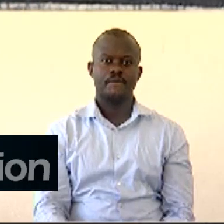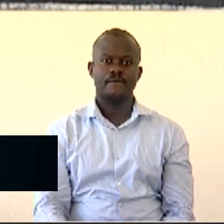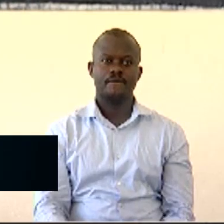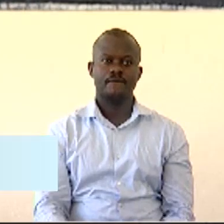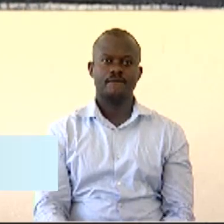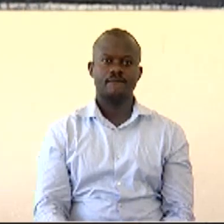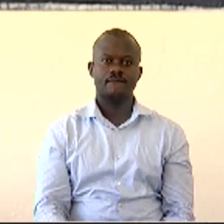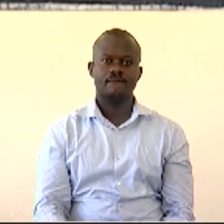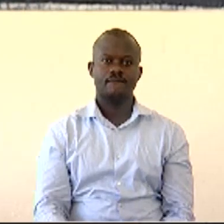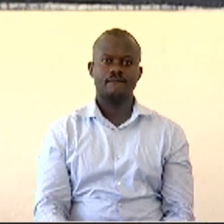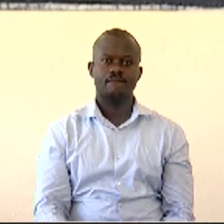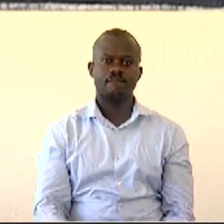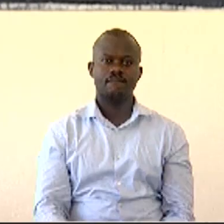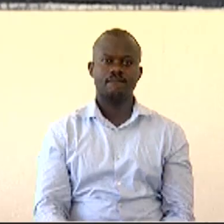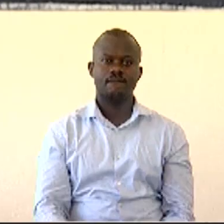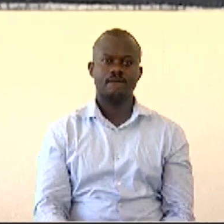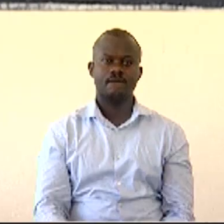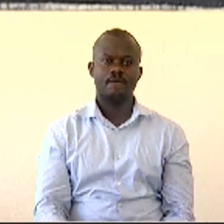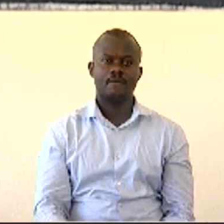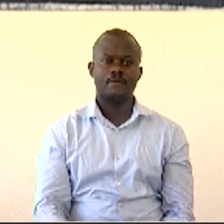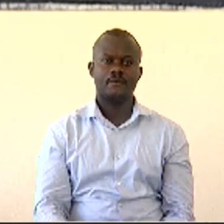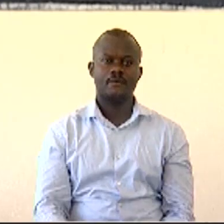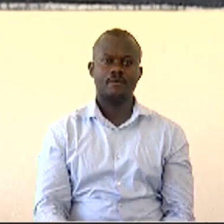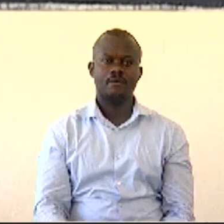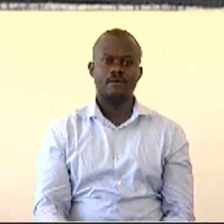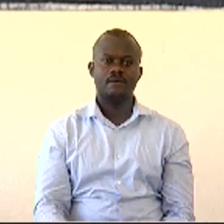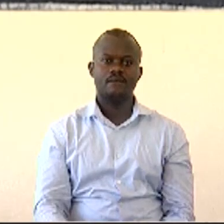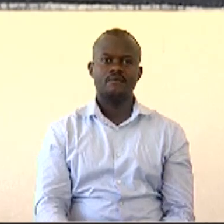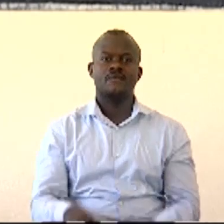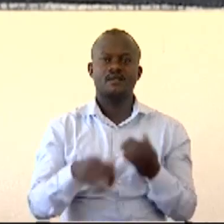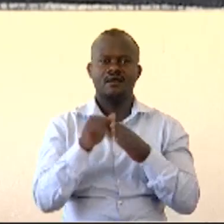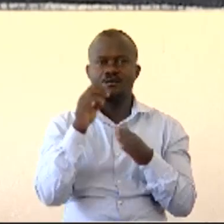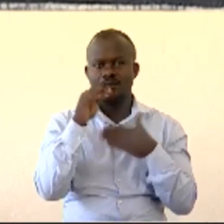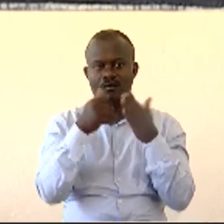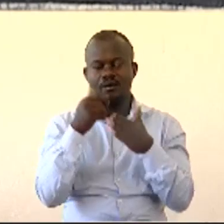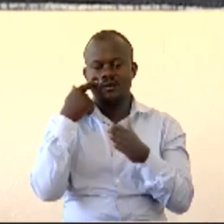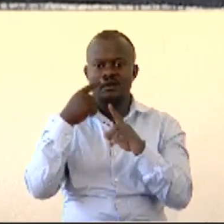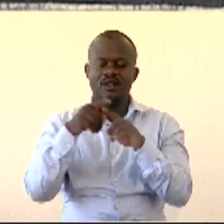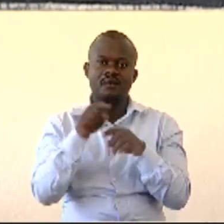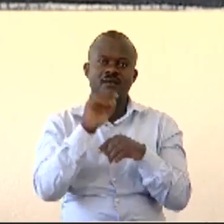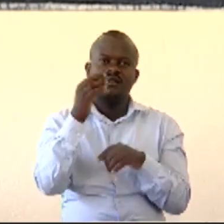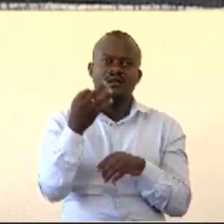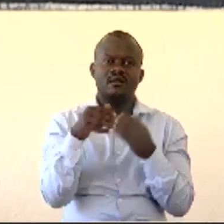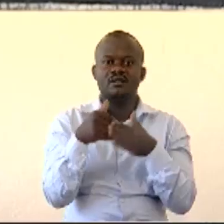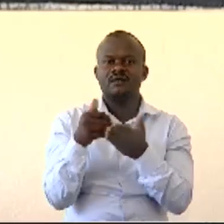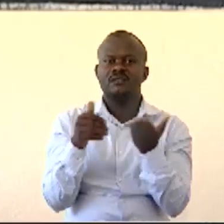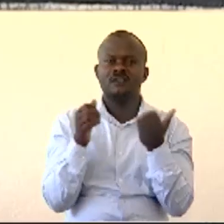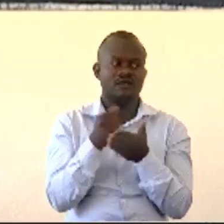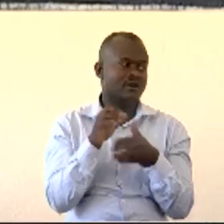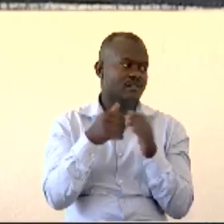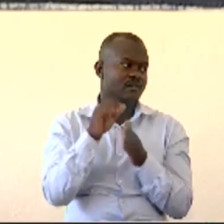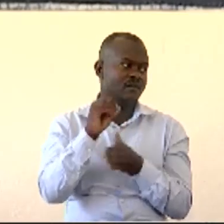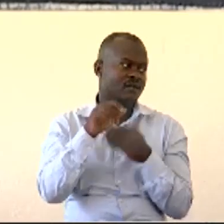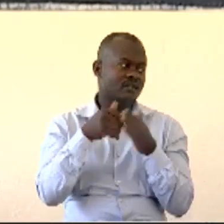This is 1 plus X. This is 2 times 3. So the value of X